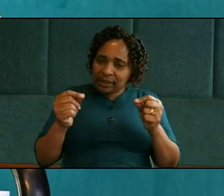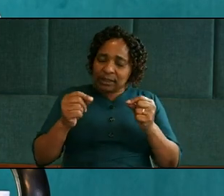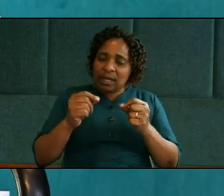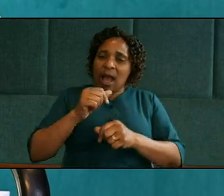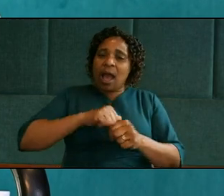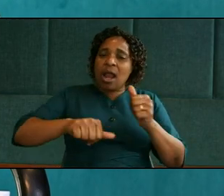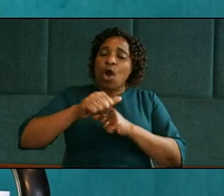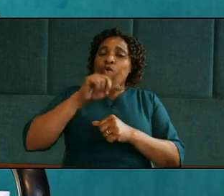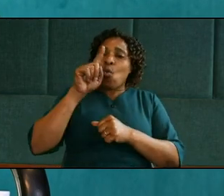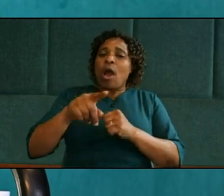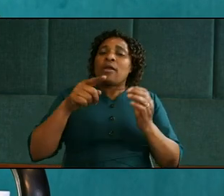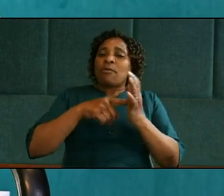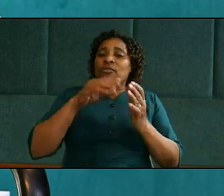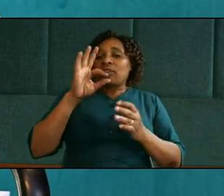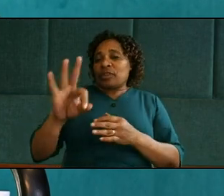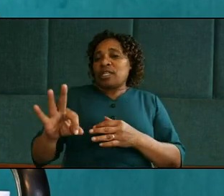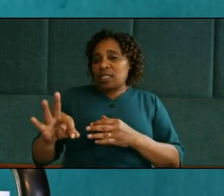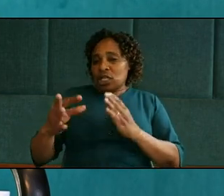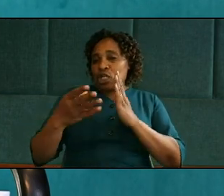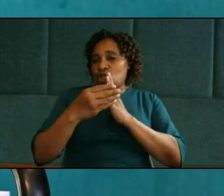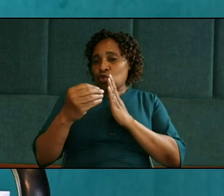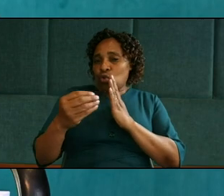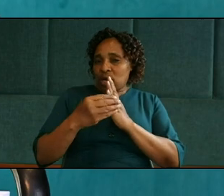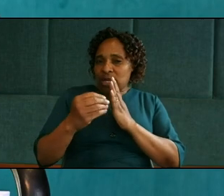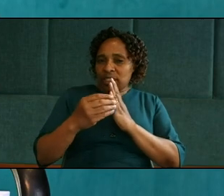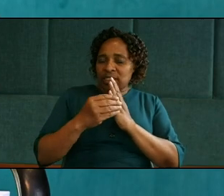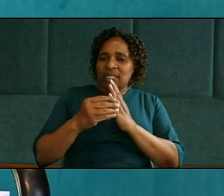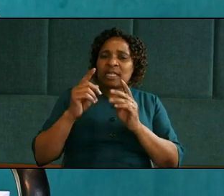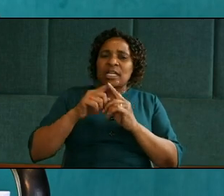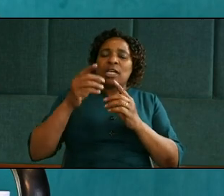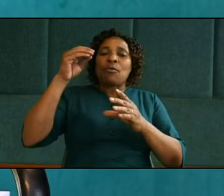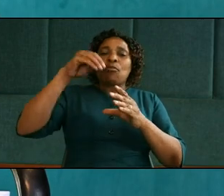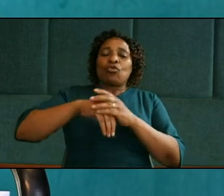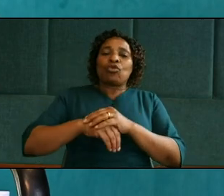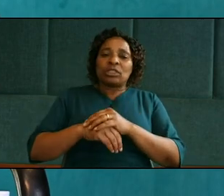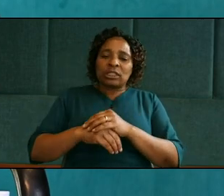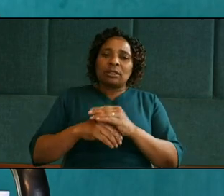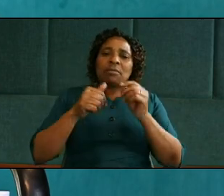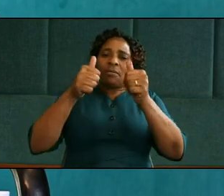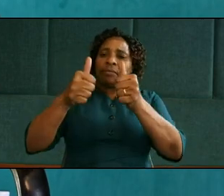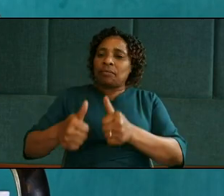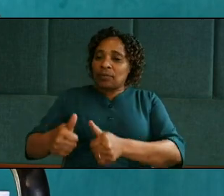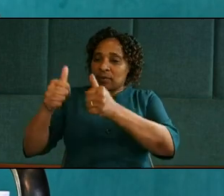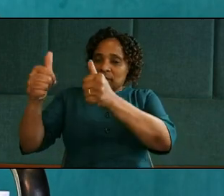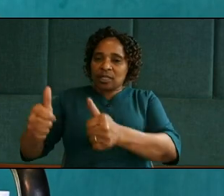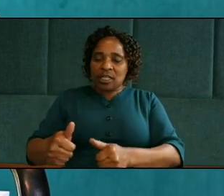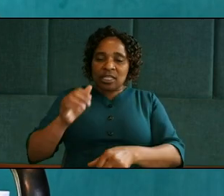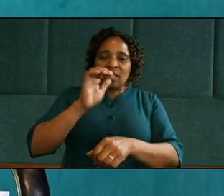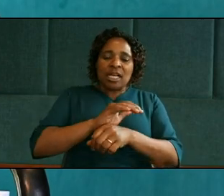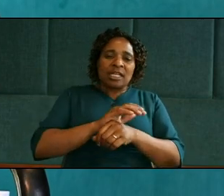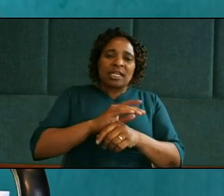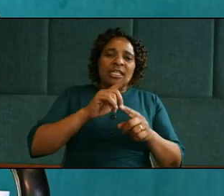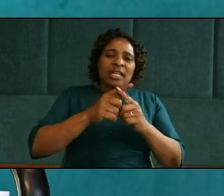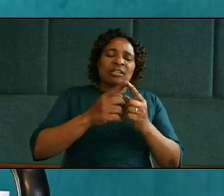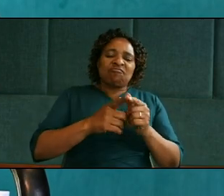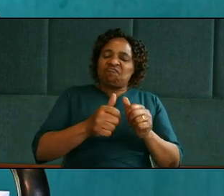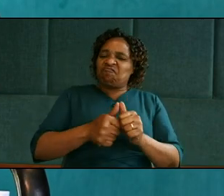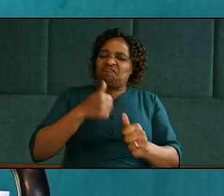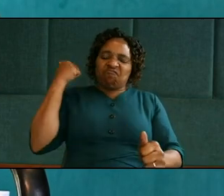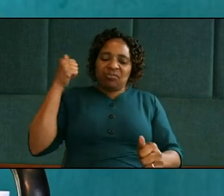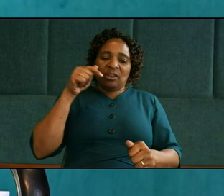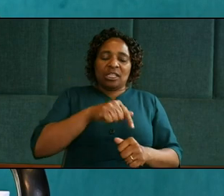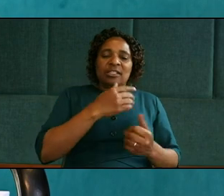around $1.3 million and put some banners to the churches so that the churches can now reject that kind of a